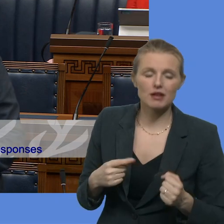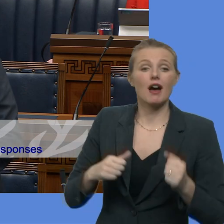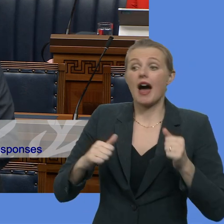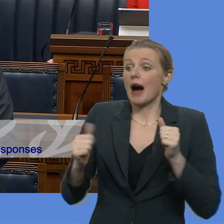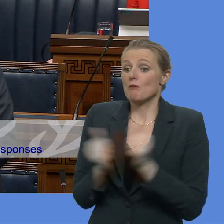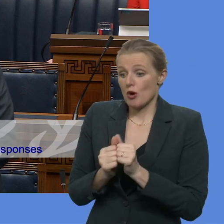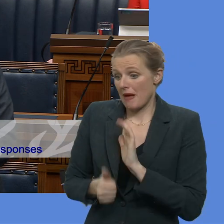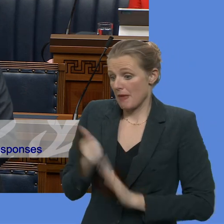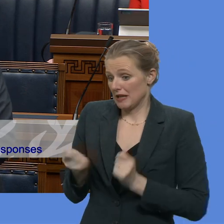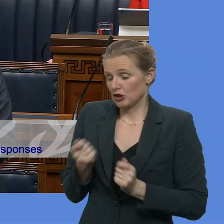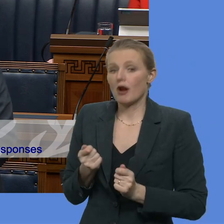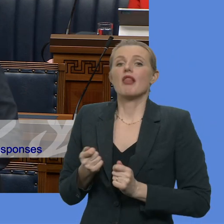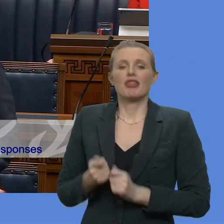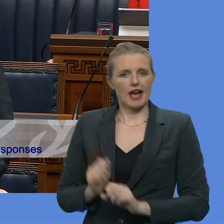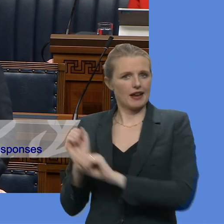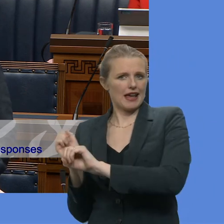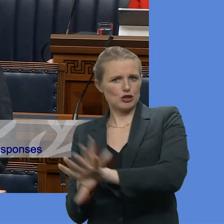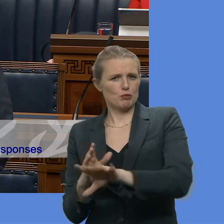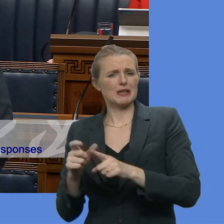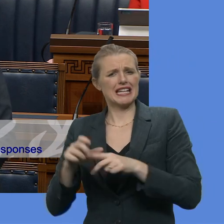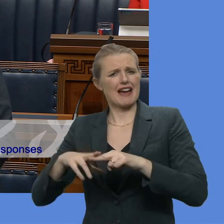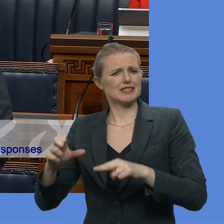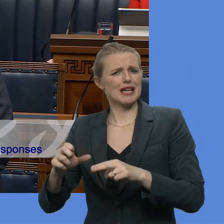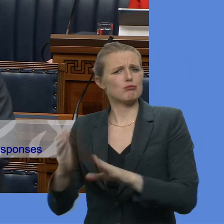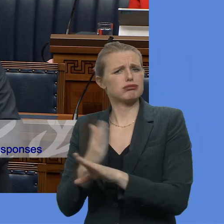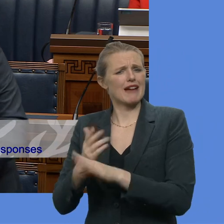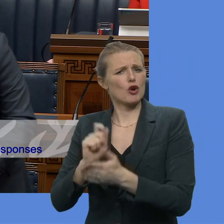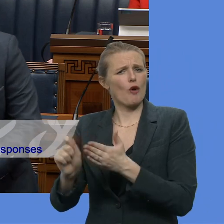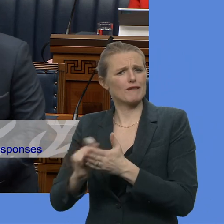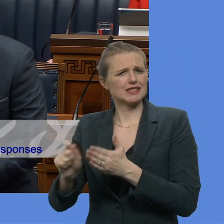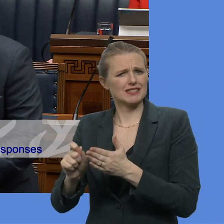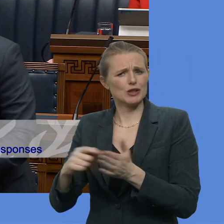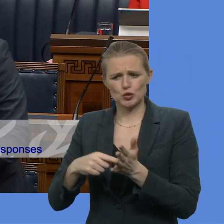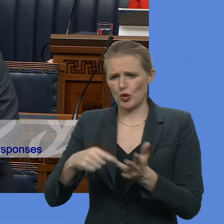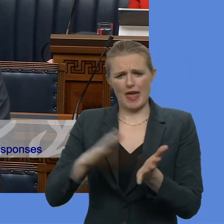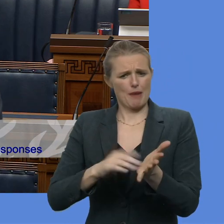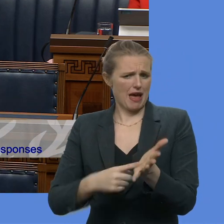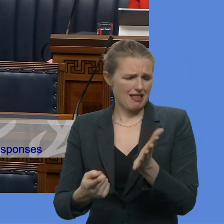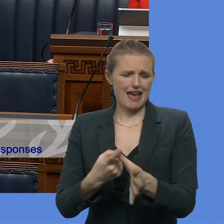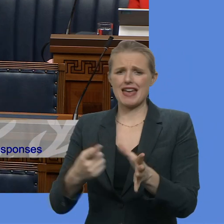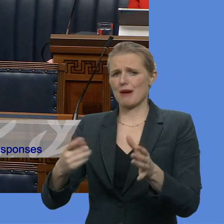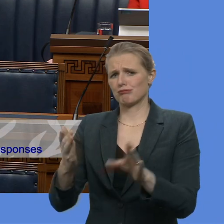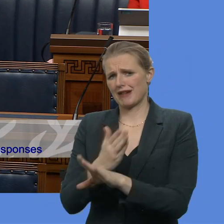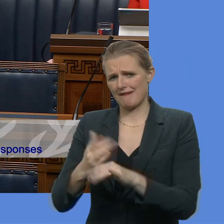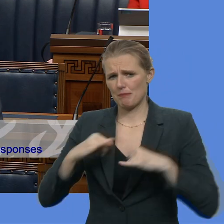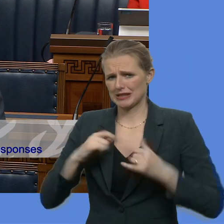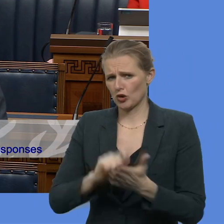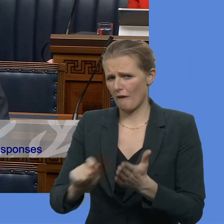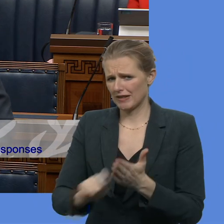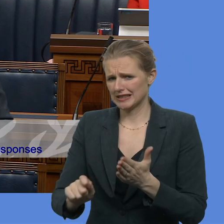Minister, and then it's issued by the DFC Private Office to MLA and Assembly Business Office. So it's very simple